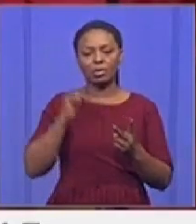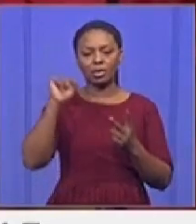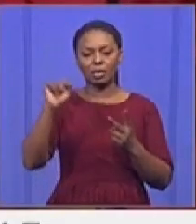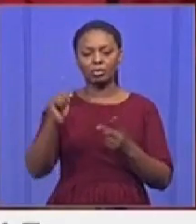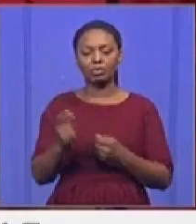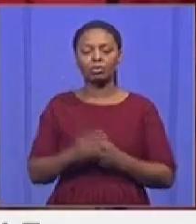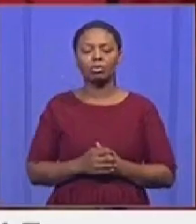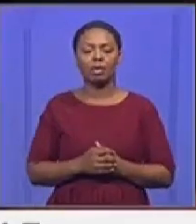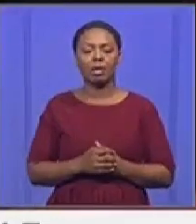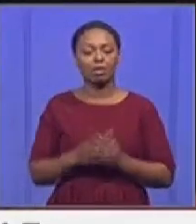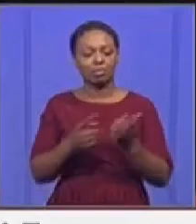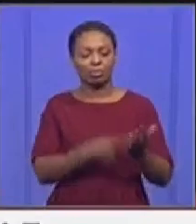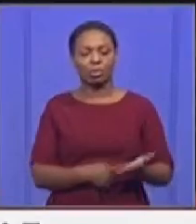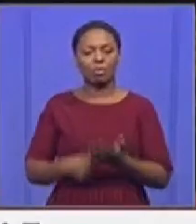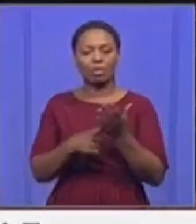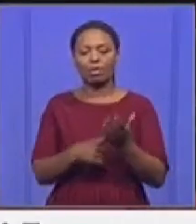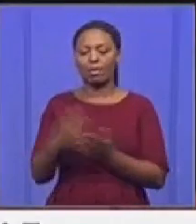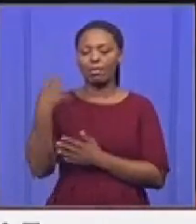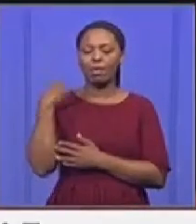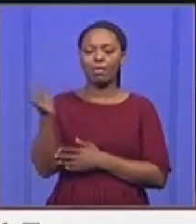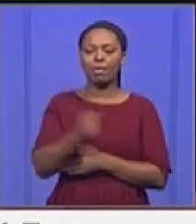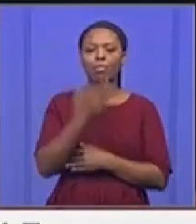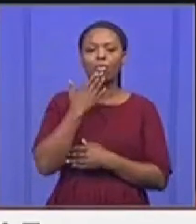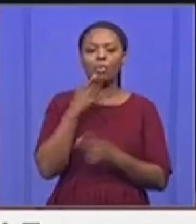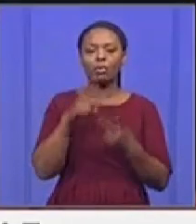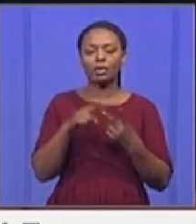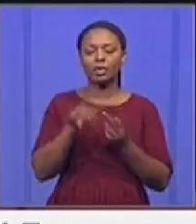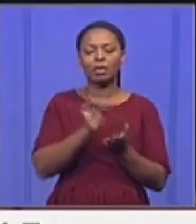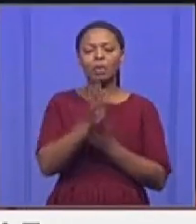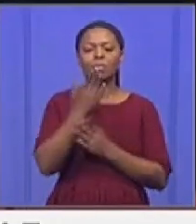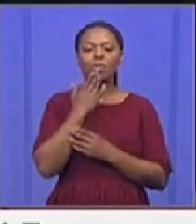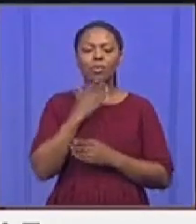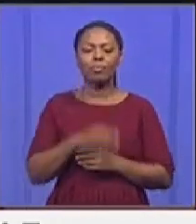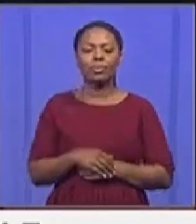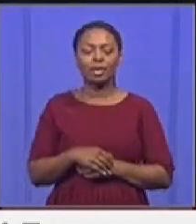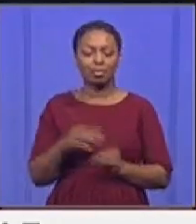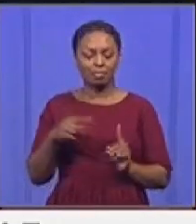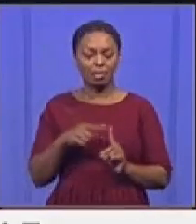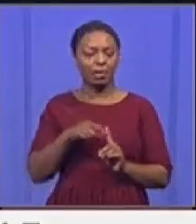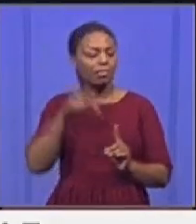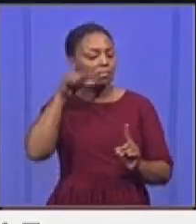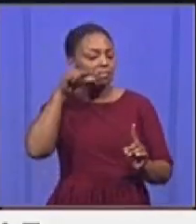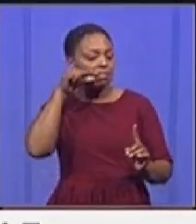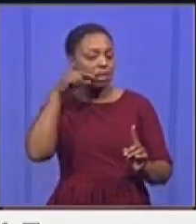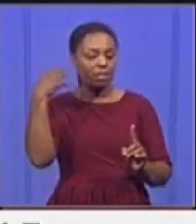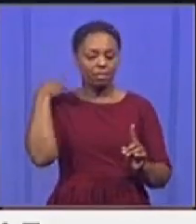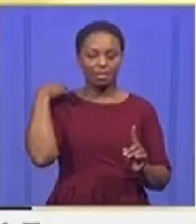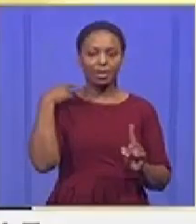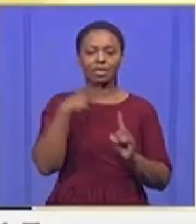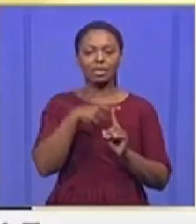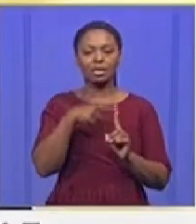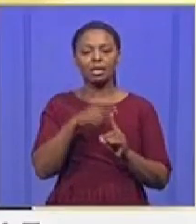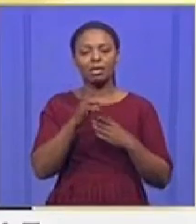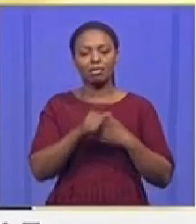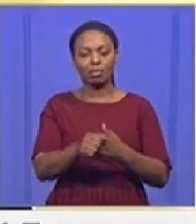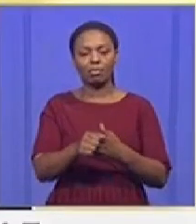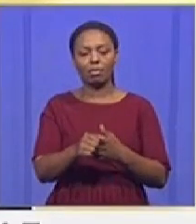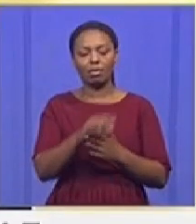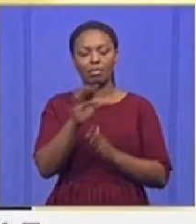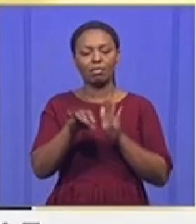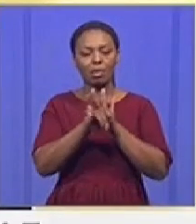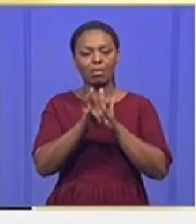sekaseka ntlha ya go fetola kabinete. Maabane tona ya matlole Enoch Godongwana o letse a ikanisitswe jaaka tokololo ya palamente. There are vacancies